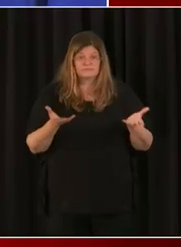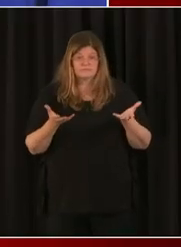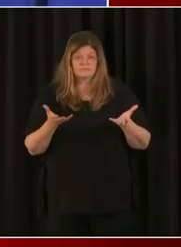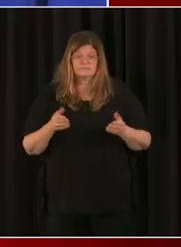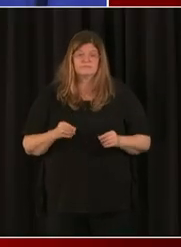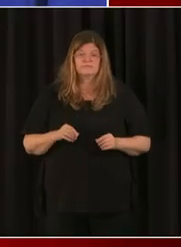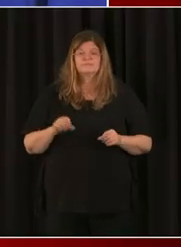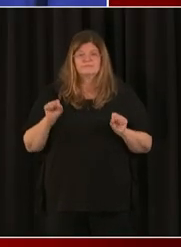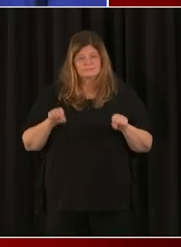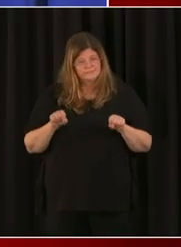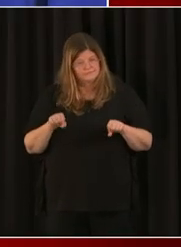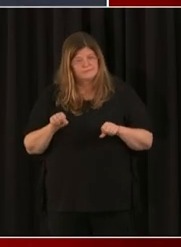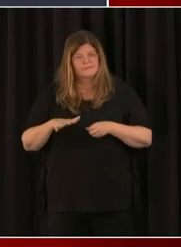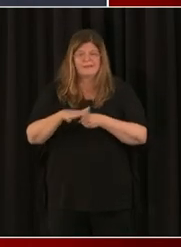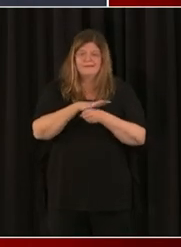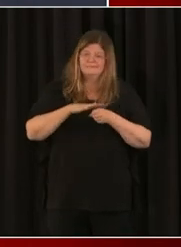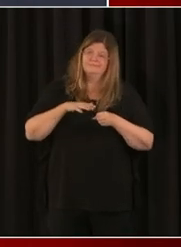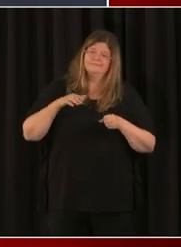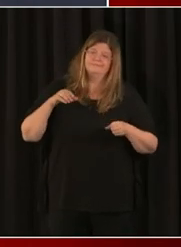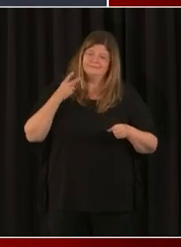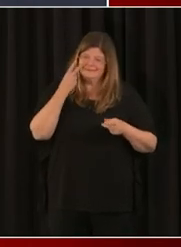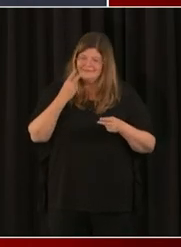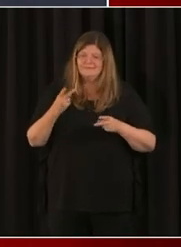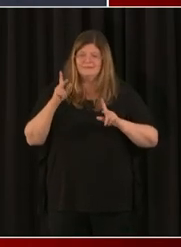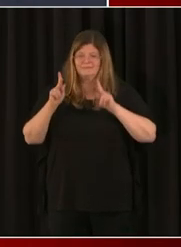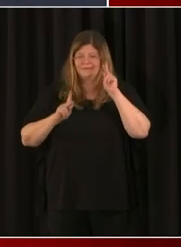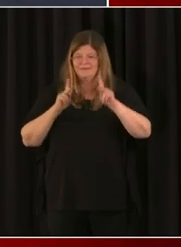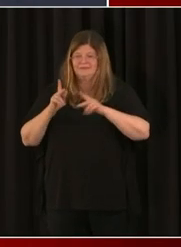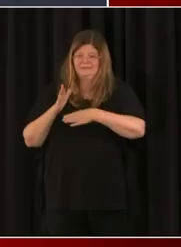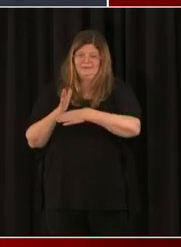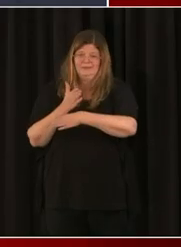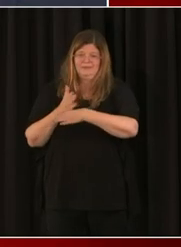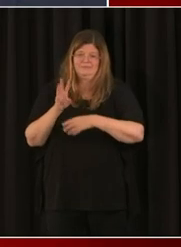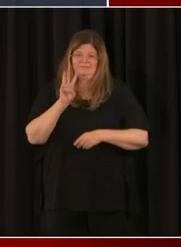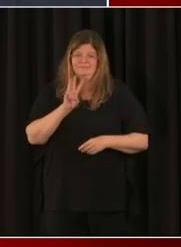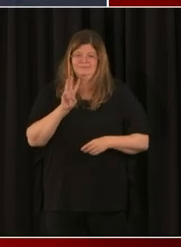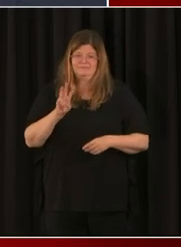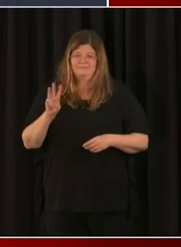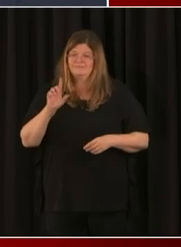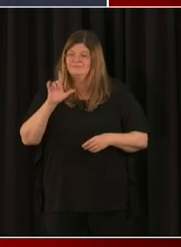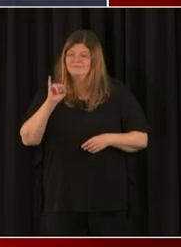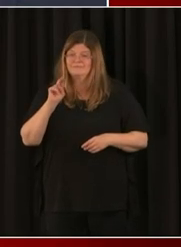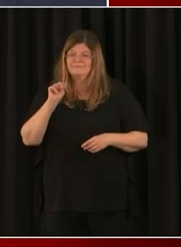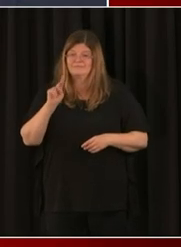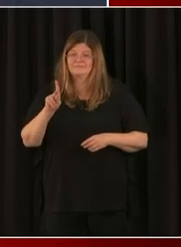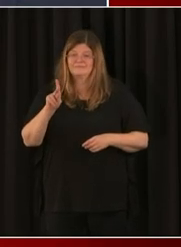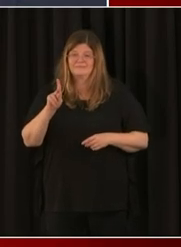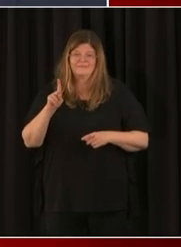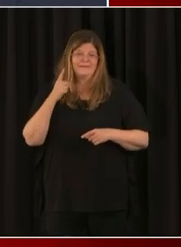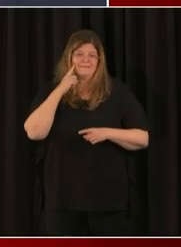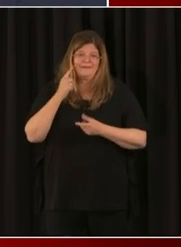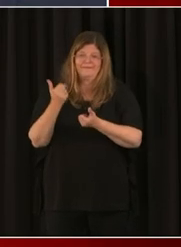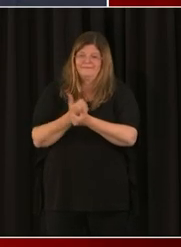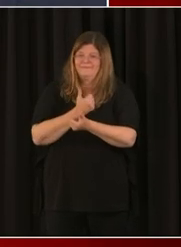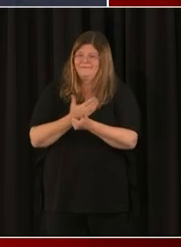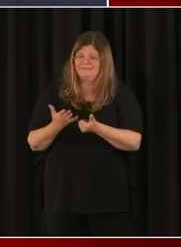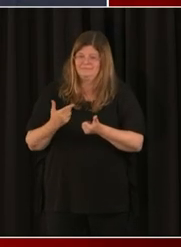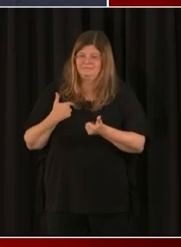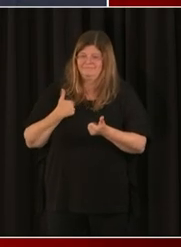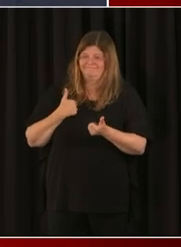every jurisdiction is going to see people sharing links, right? People share links to everything. When I was